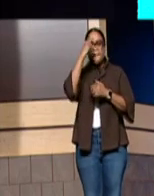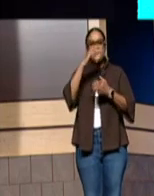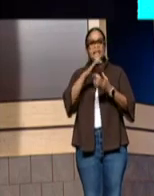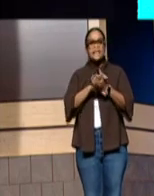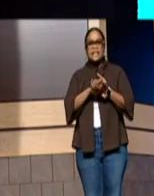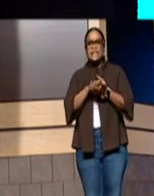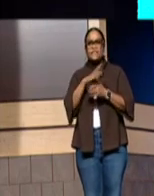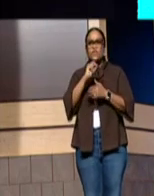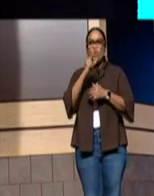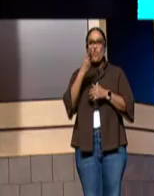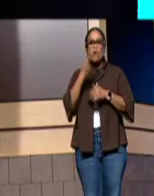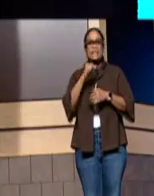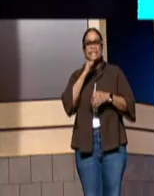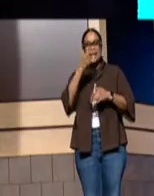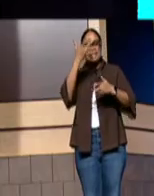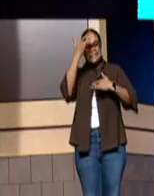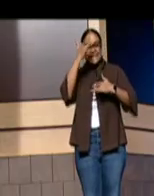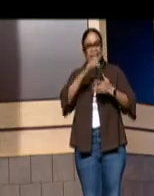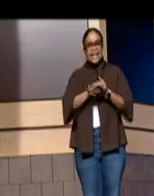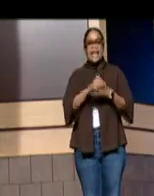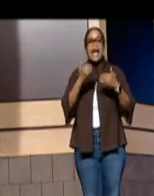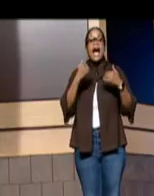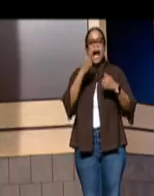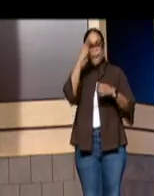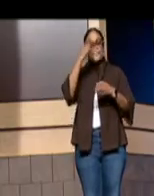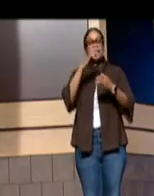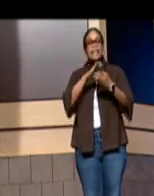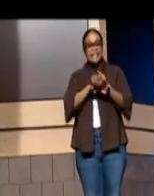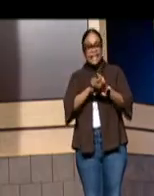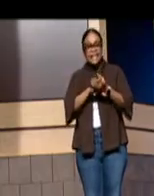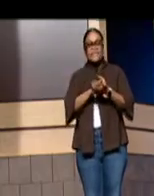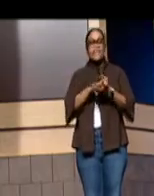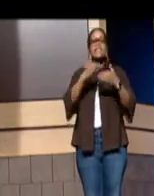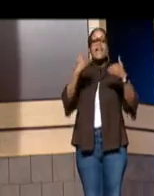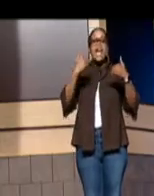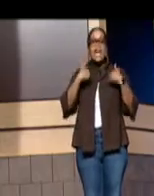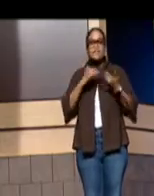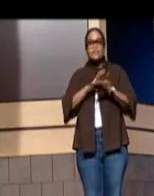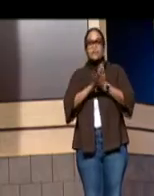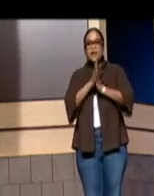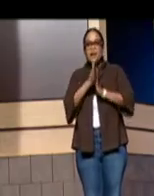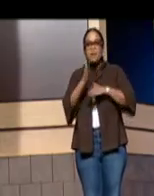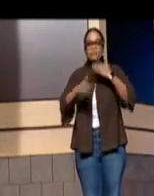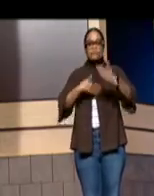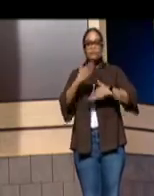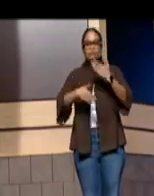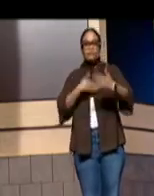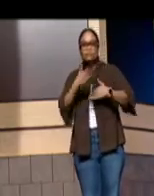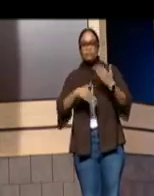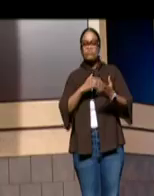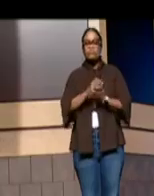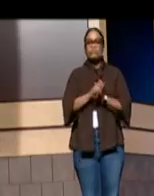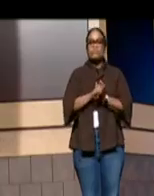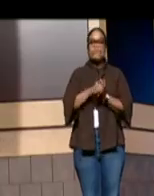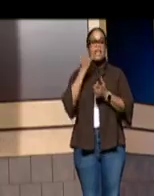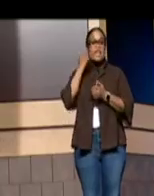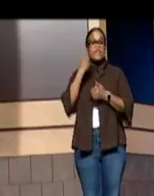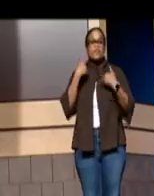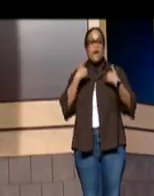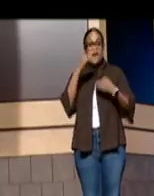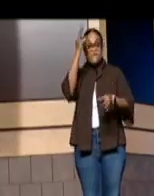sick. I believe they have to go through the healing process. God doesn't read death certificates. And if you have